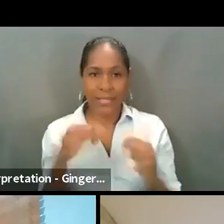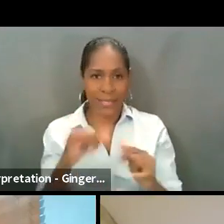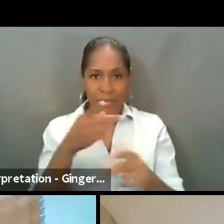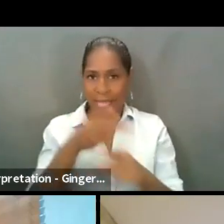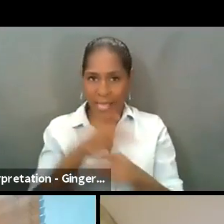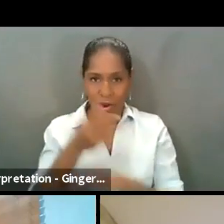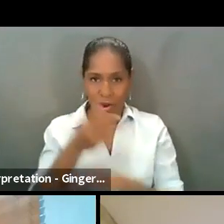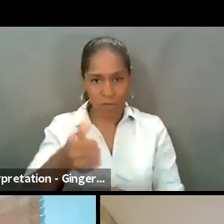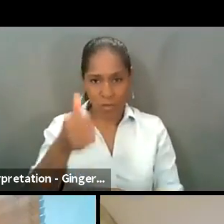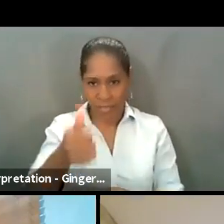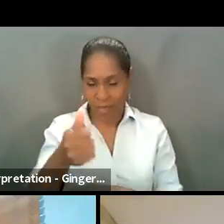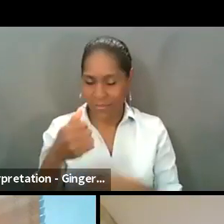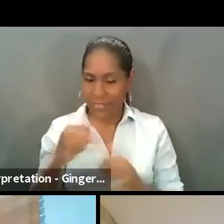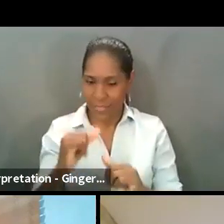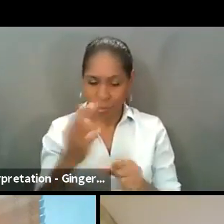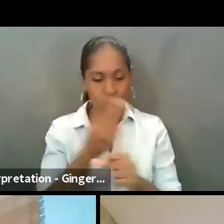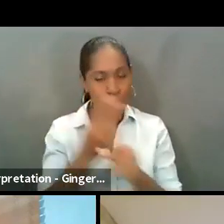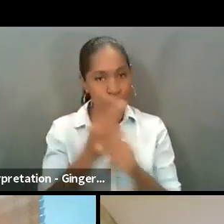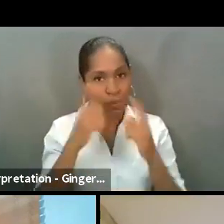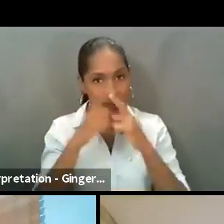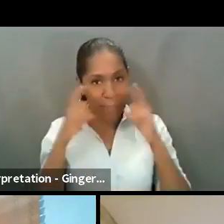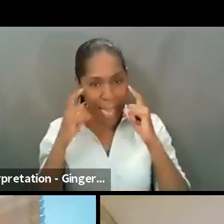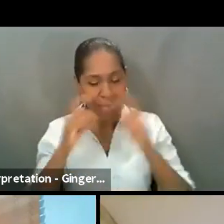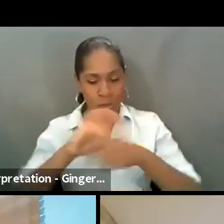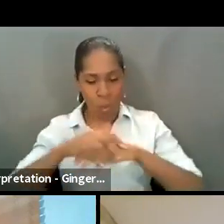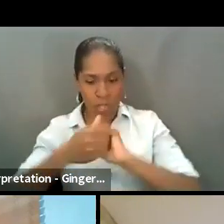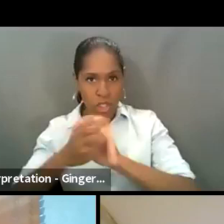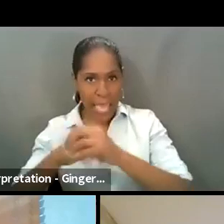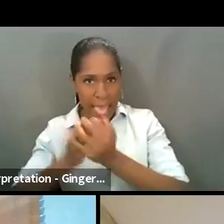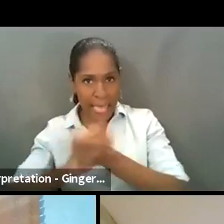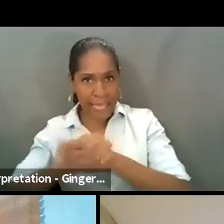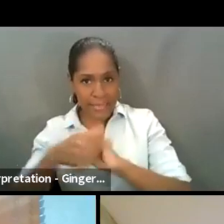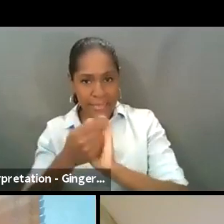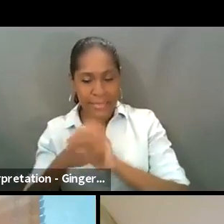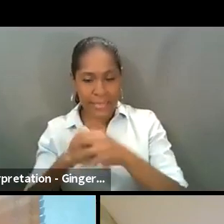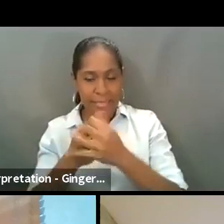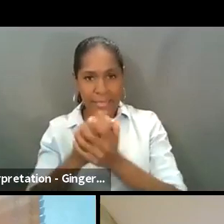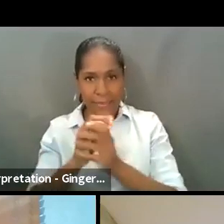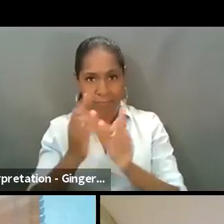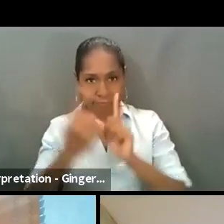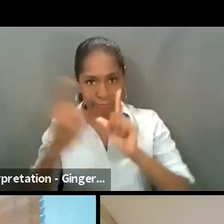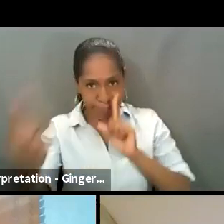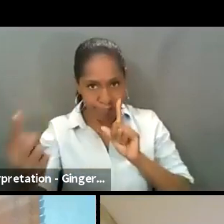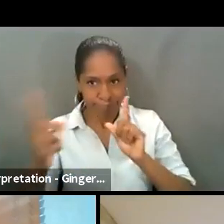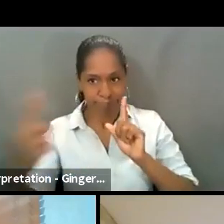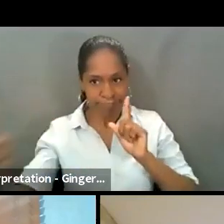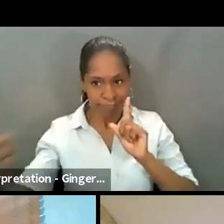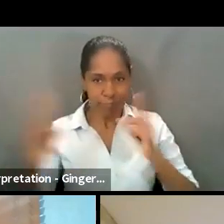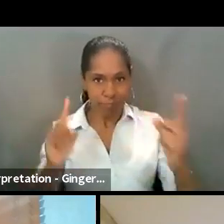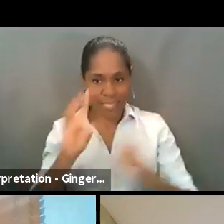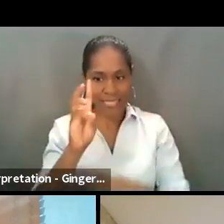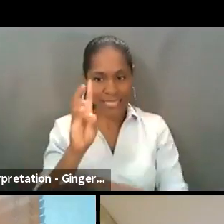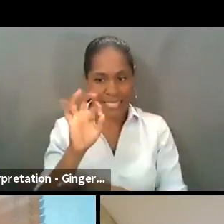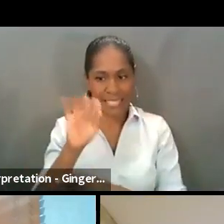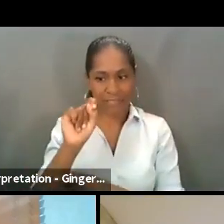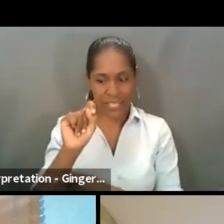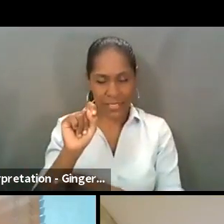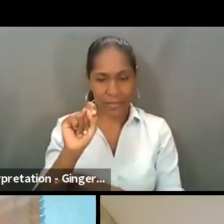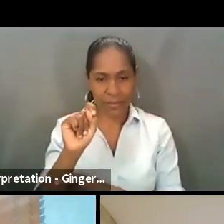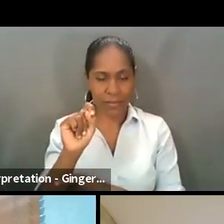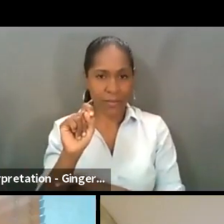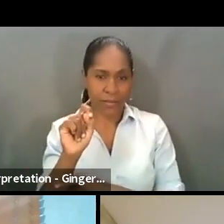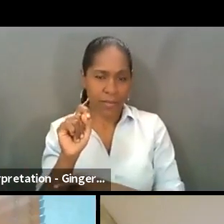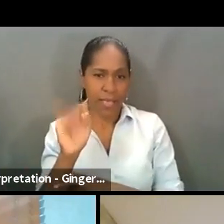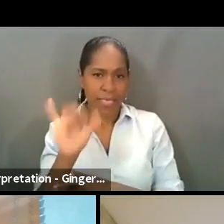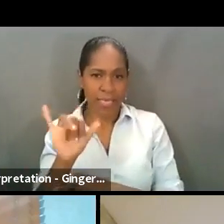yourself, wearing your mask, washing your hands, keeping 6 feet distance, trying to reduce your risk